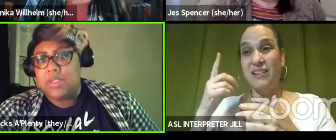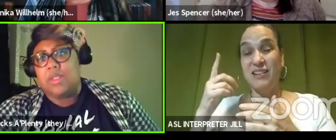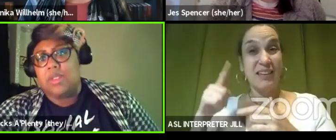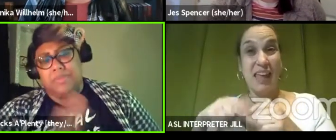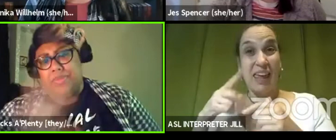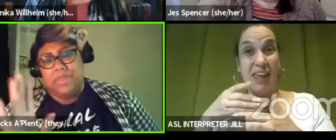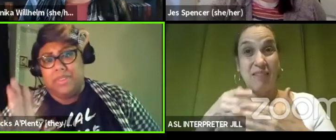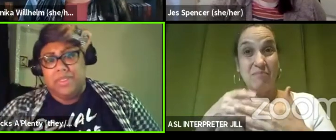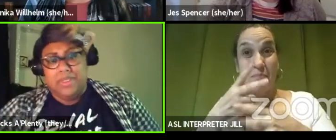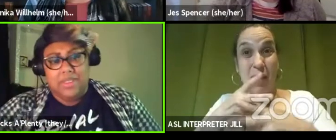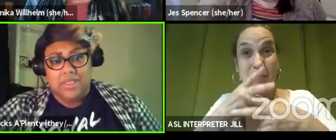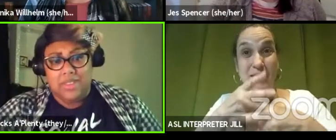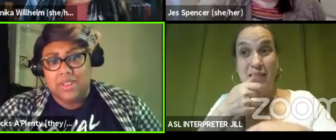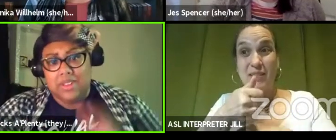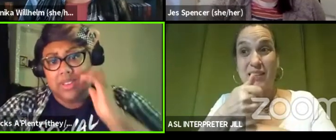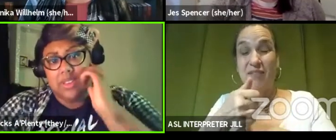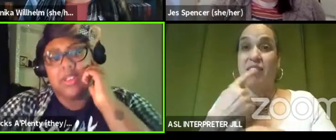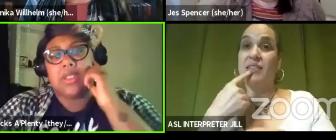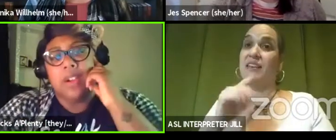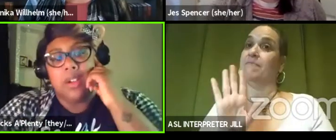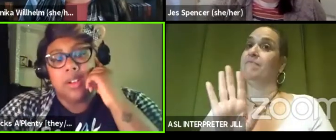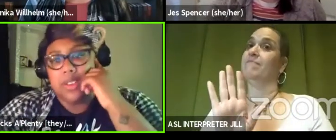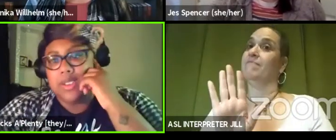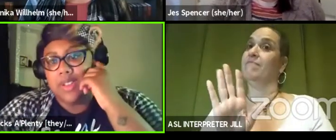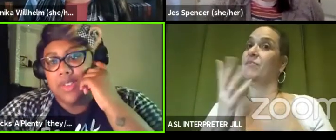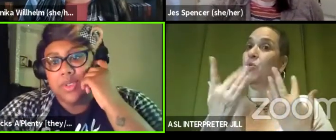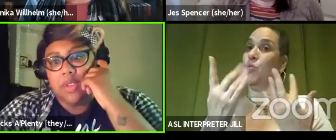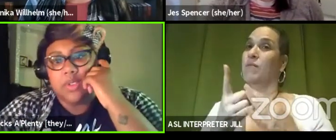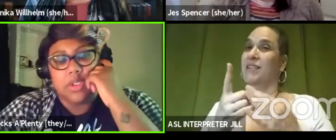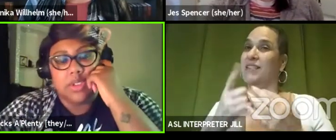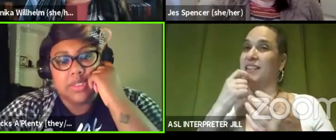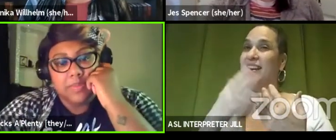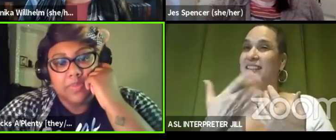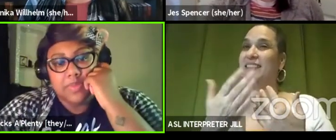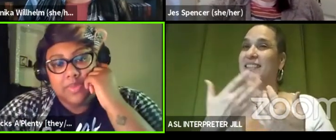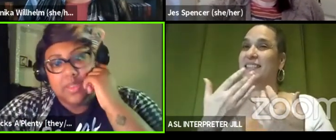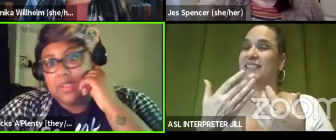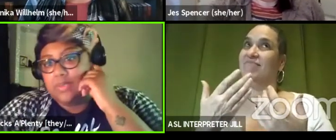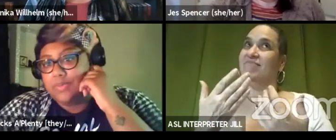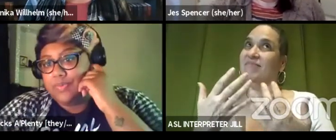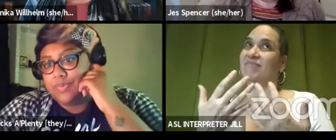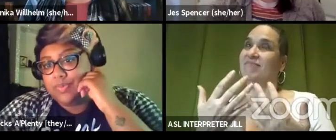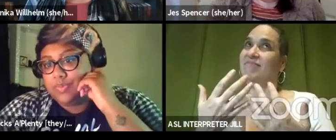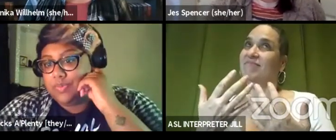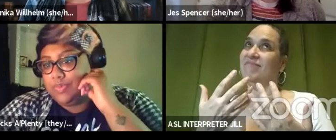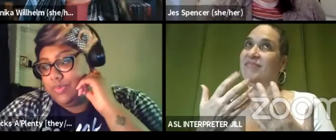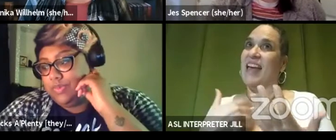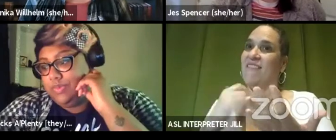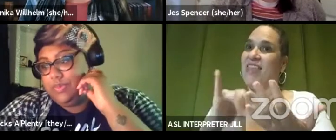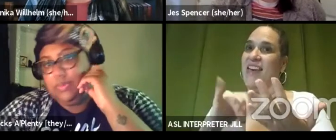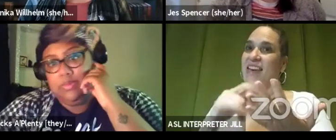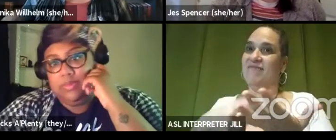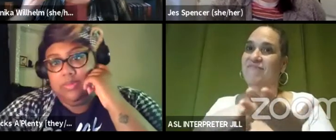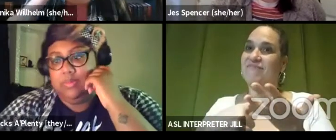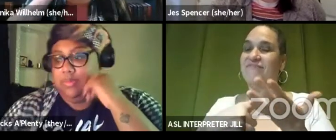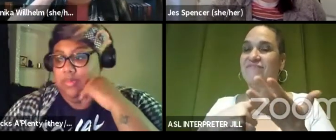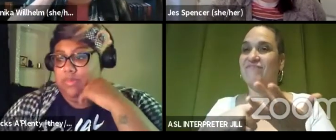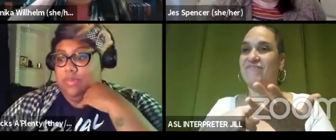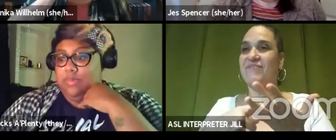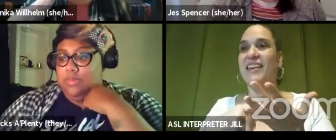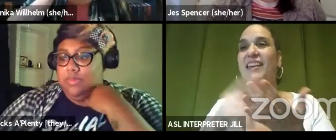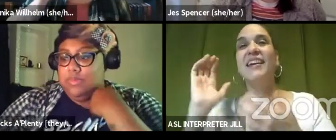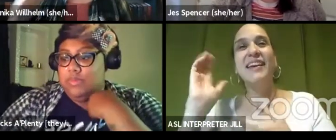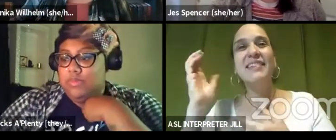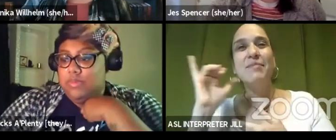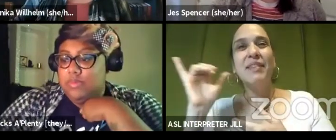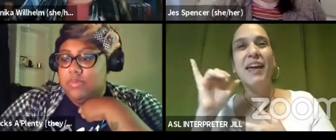I'm just like, listen, like, it's hard to have those conversations. So it sounds like, you know, some of the things that